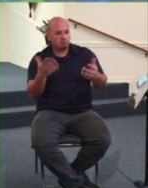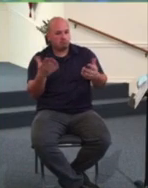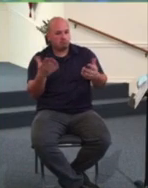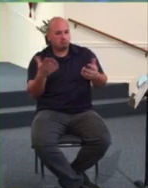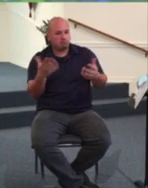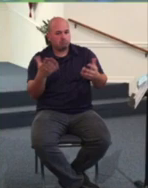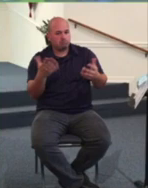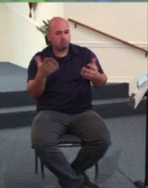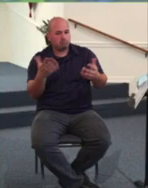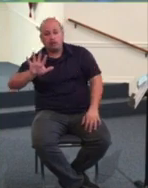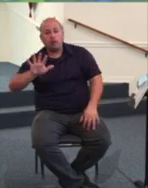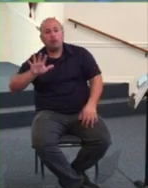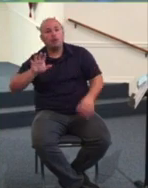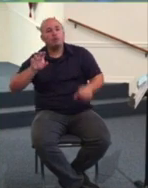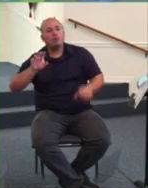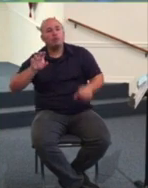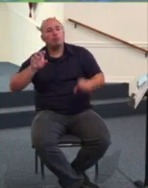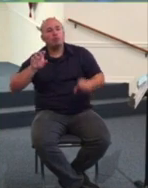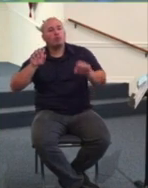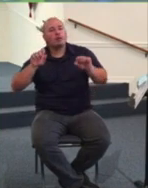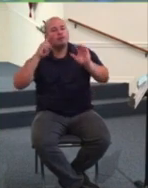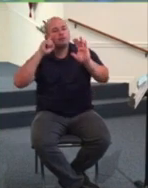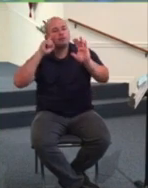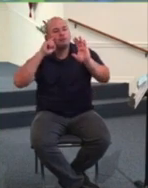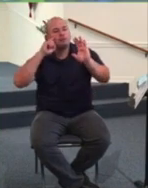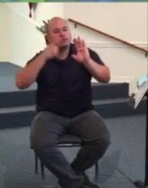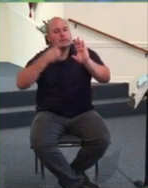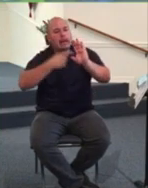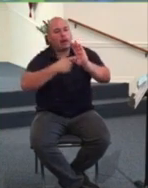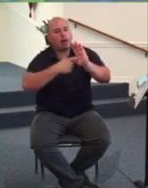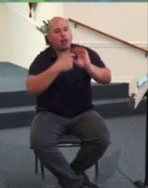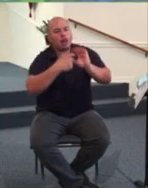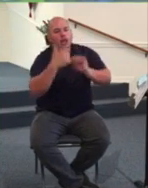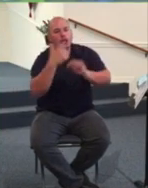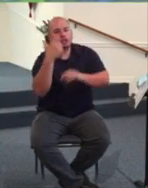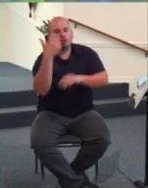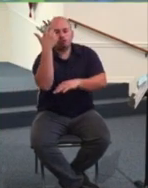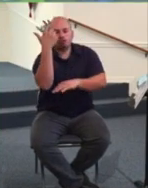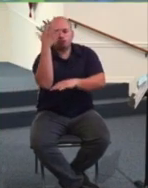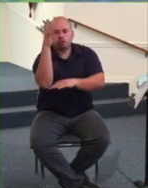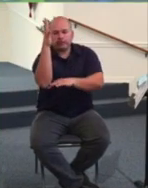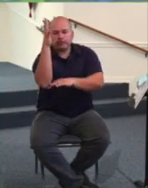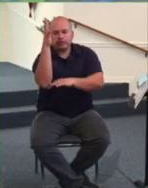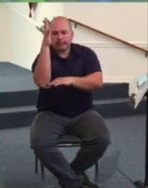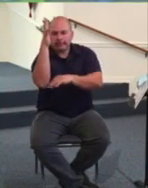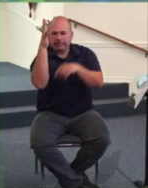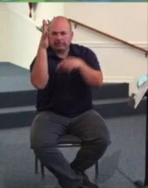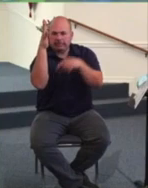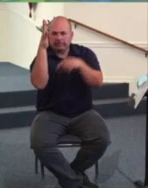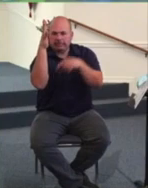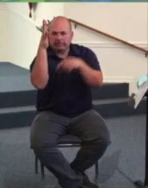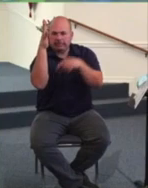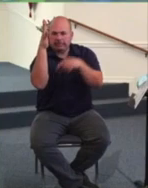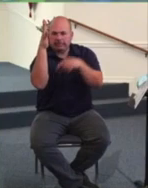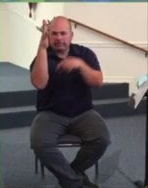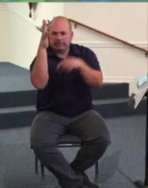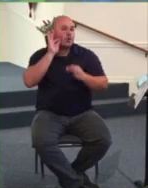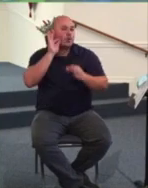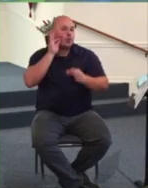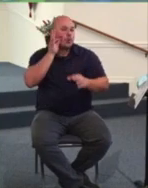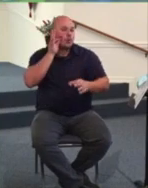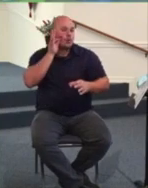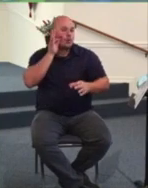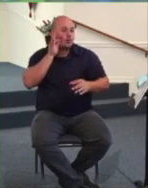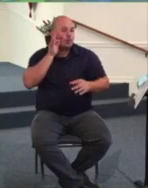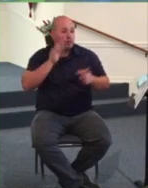and says you can tell the quality of a tree by its fruit, and people are the same way. A good person bears good fruit in their life, and a bad